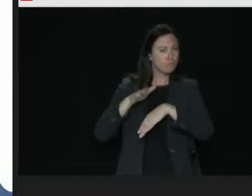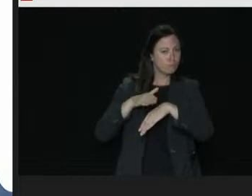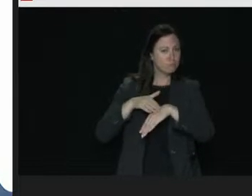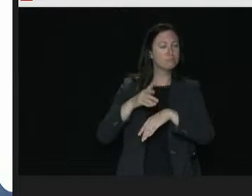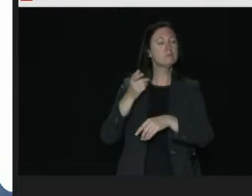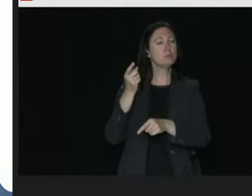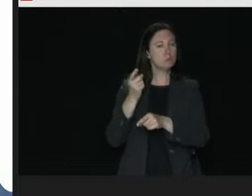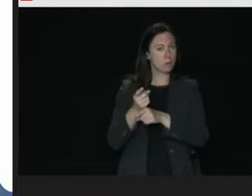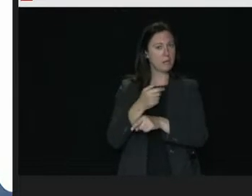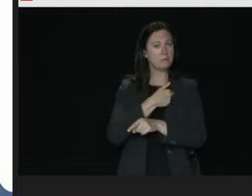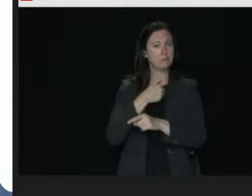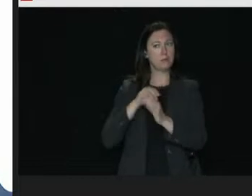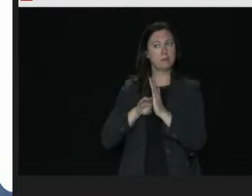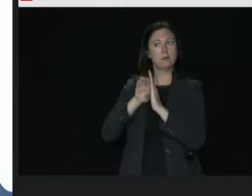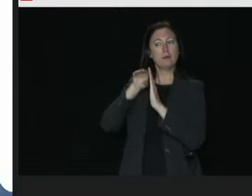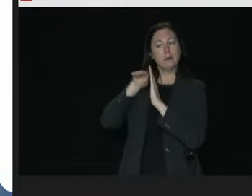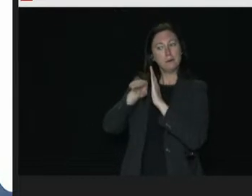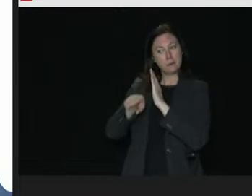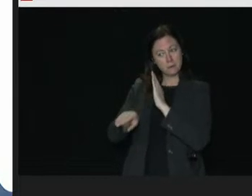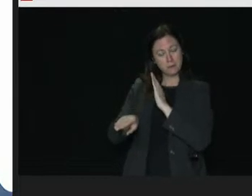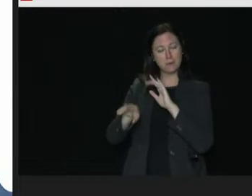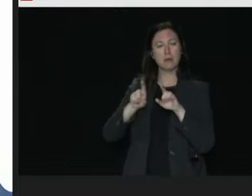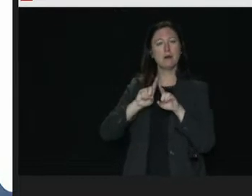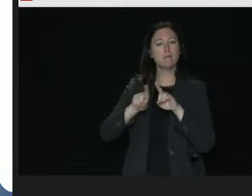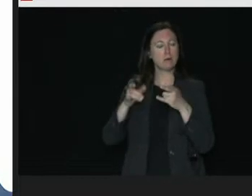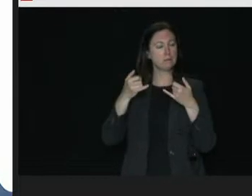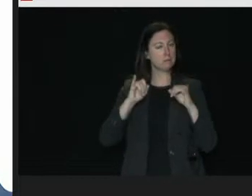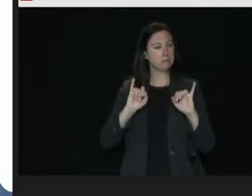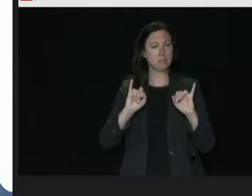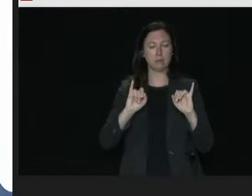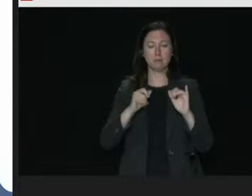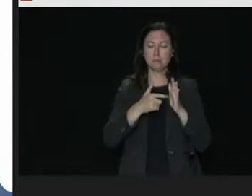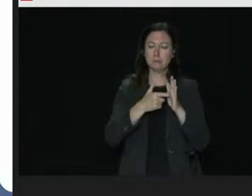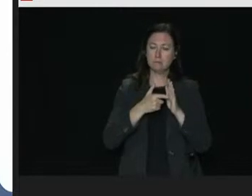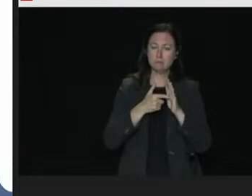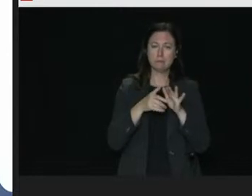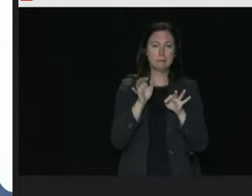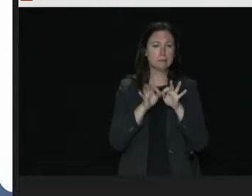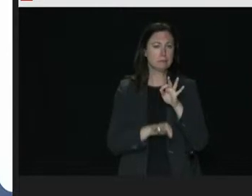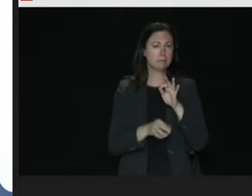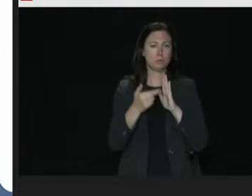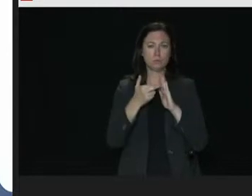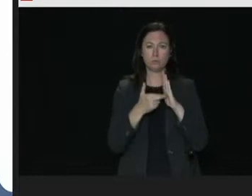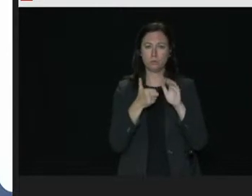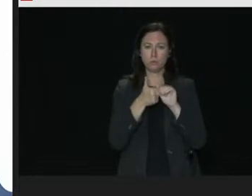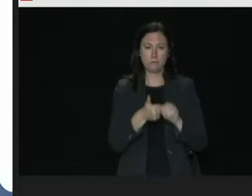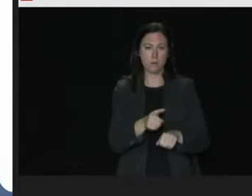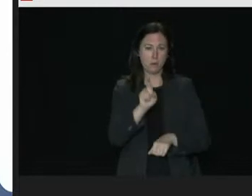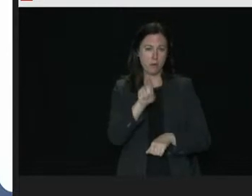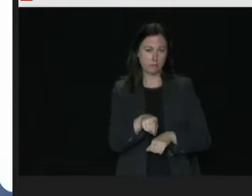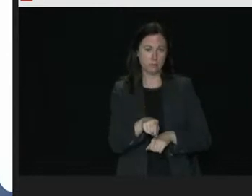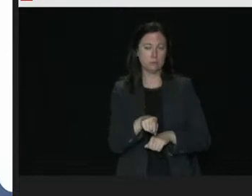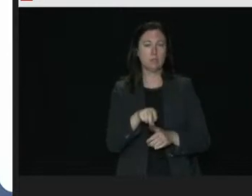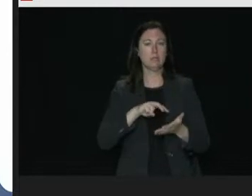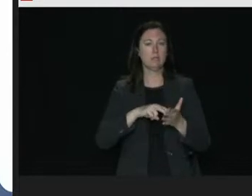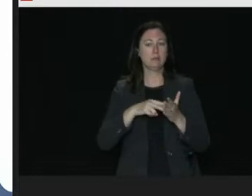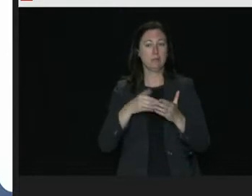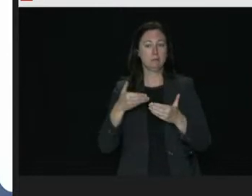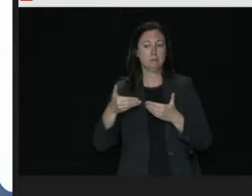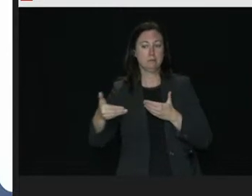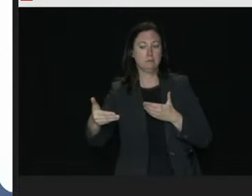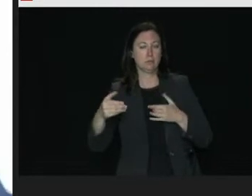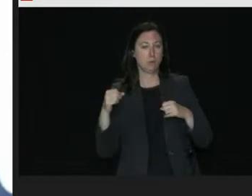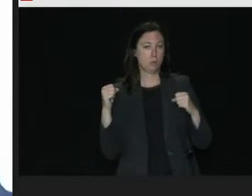gains, we need to maintain basic but essential precautions to see us safely through